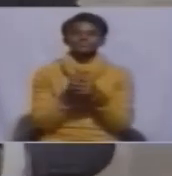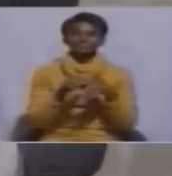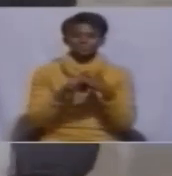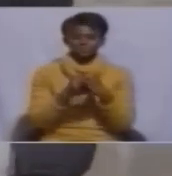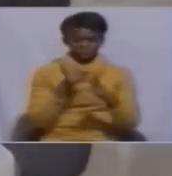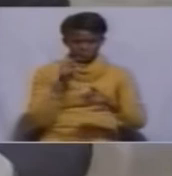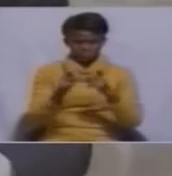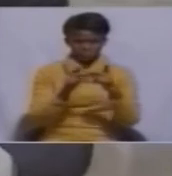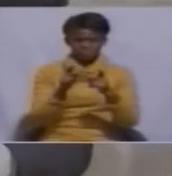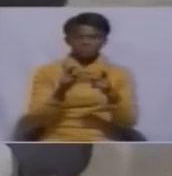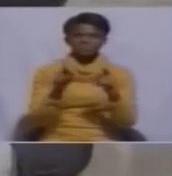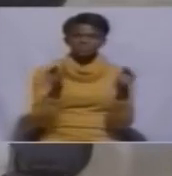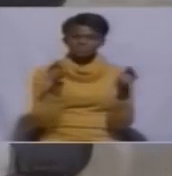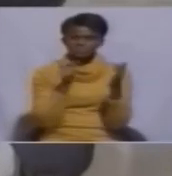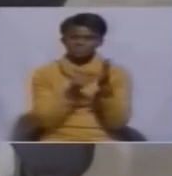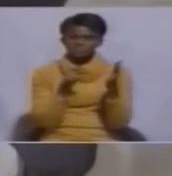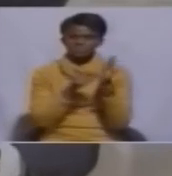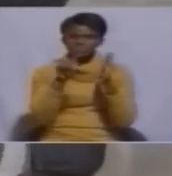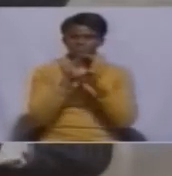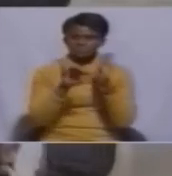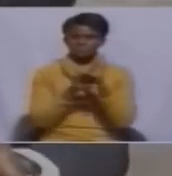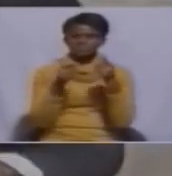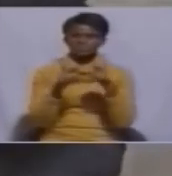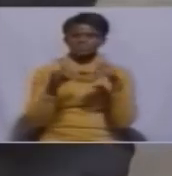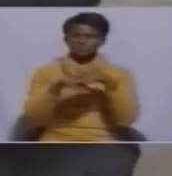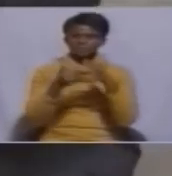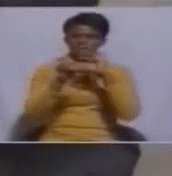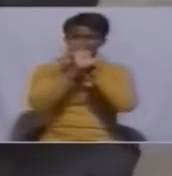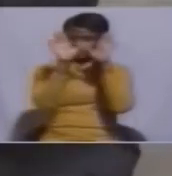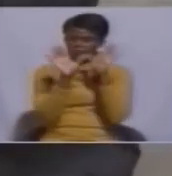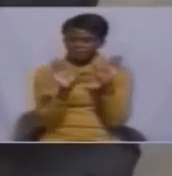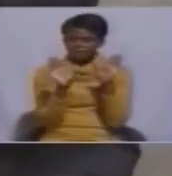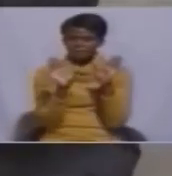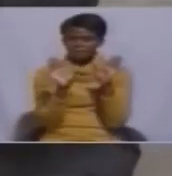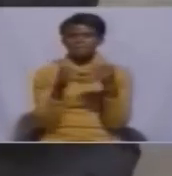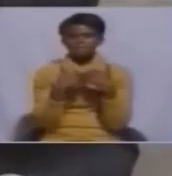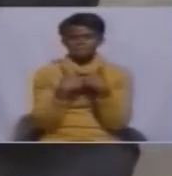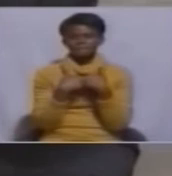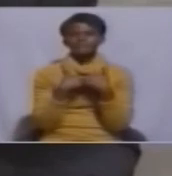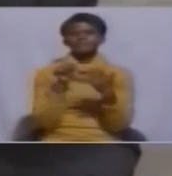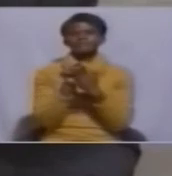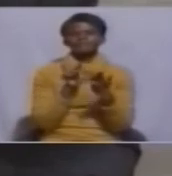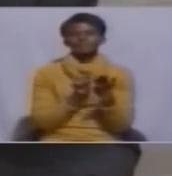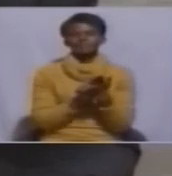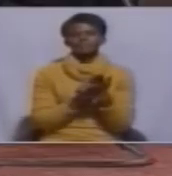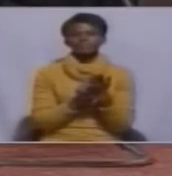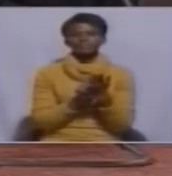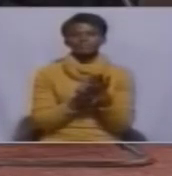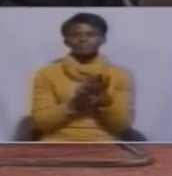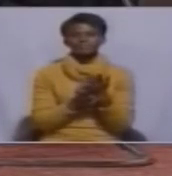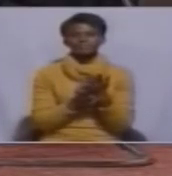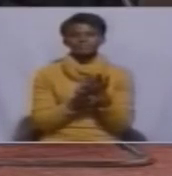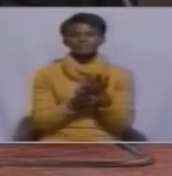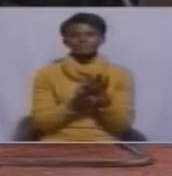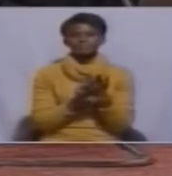by which this amendment to the Constitution was done is clearly sanctioned. By law. By law.